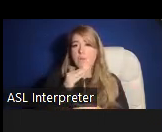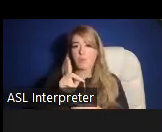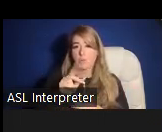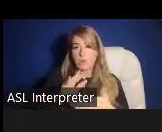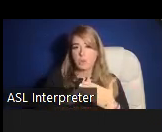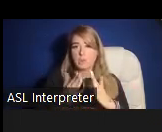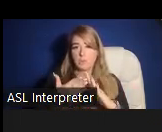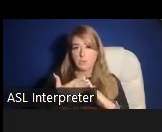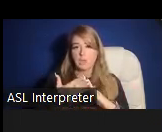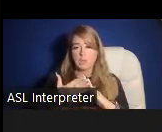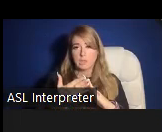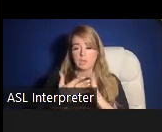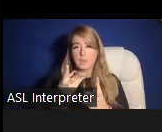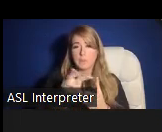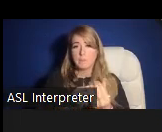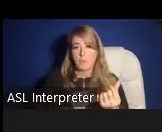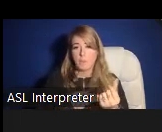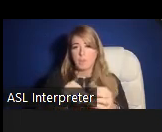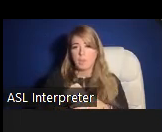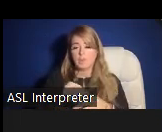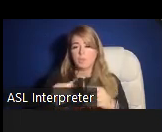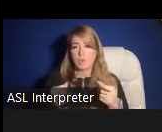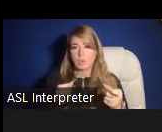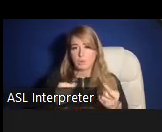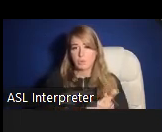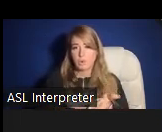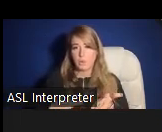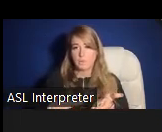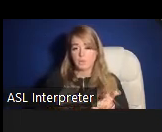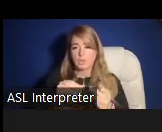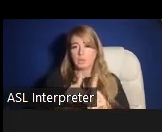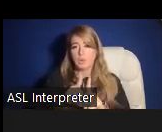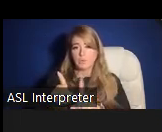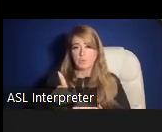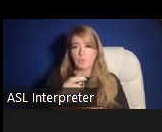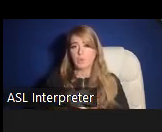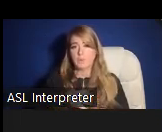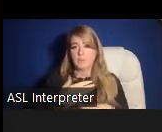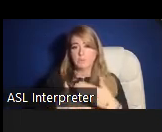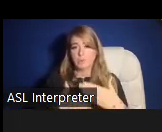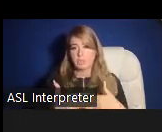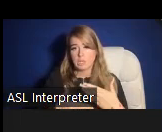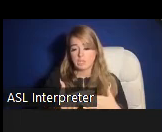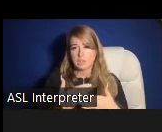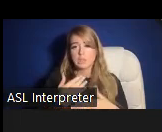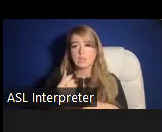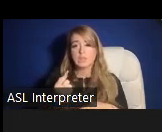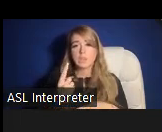community, both in regulatory waivers and the grievance process. And what